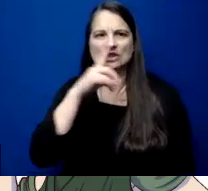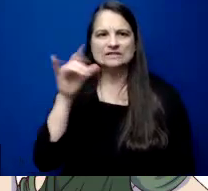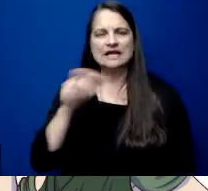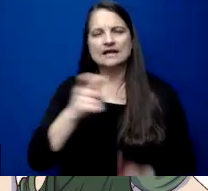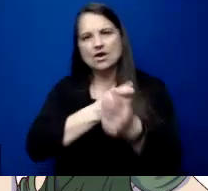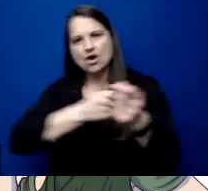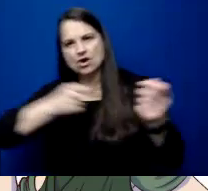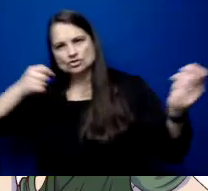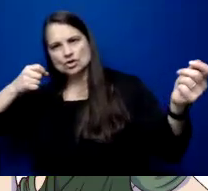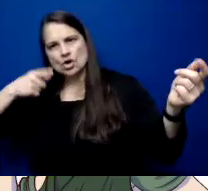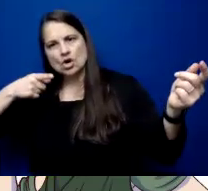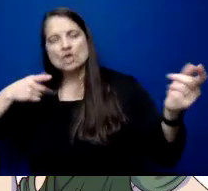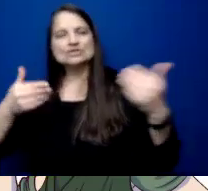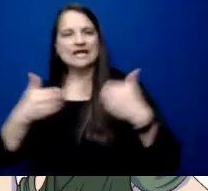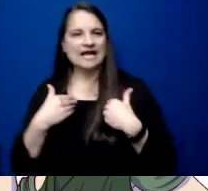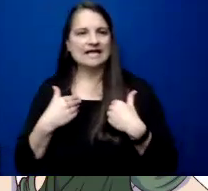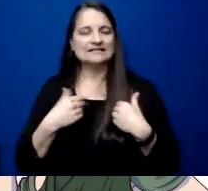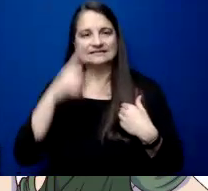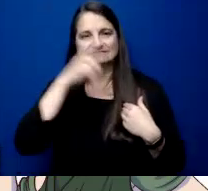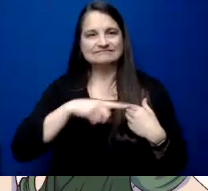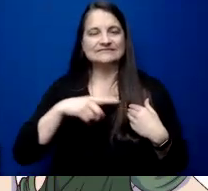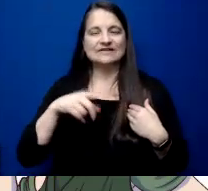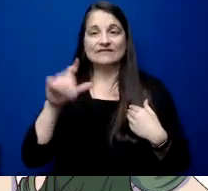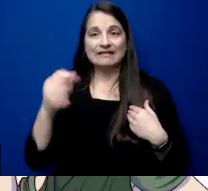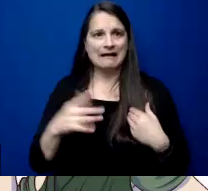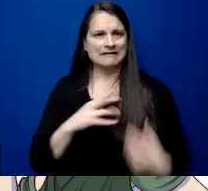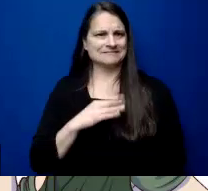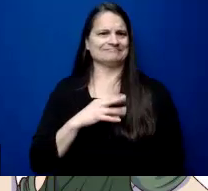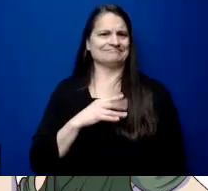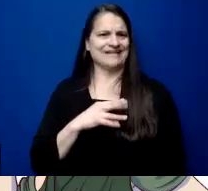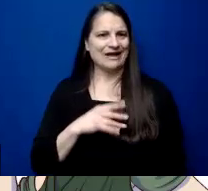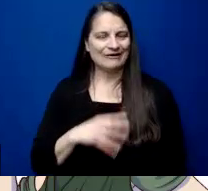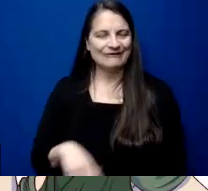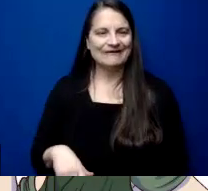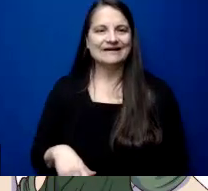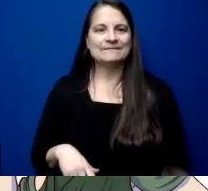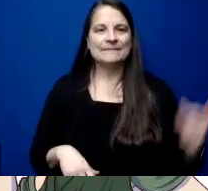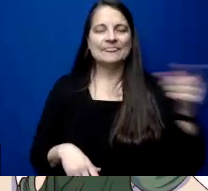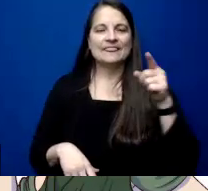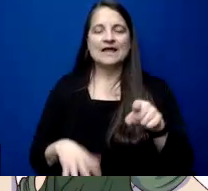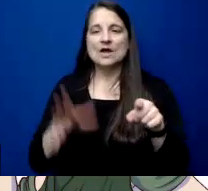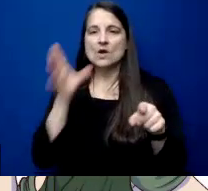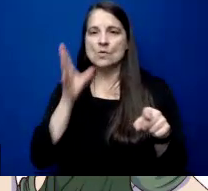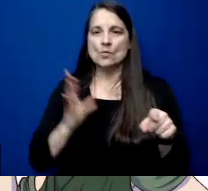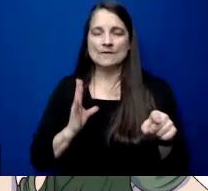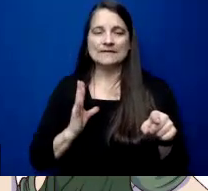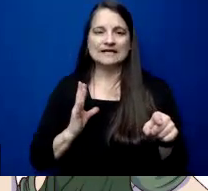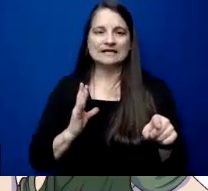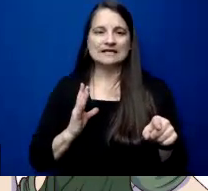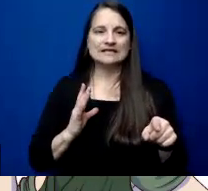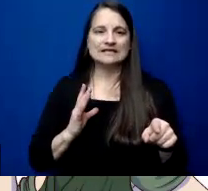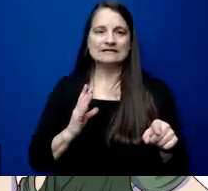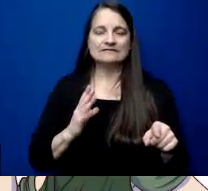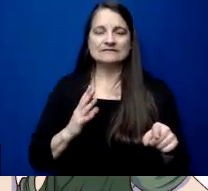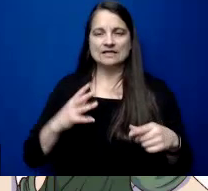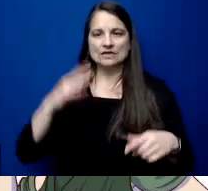she has a prosthetic leg and she just looks really cool. There's also a woman that is wearing like a gold suit